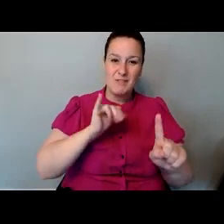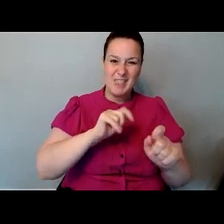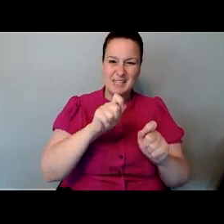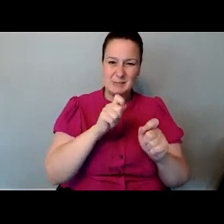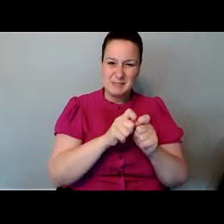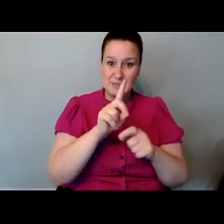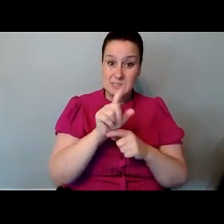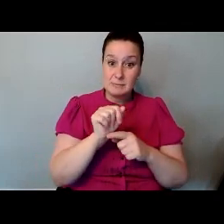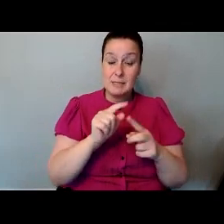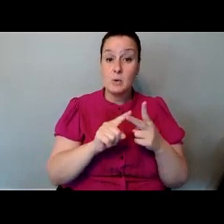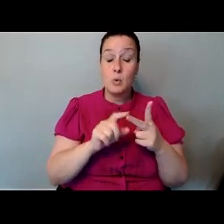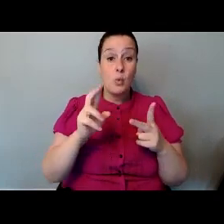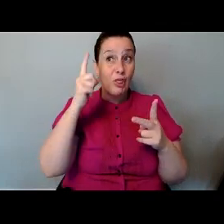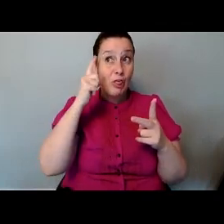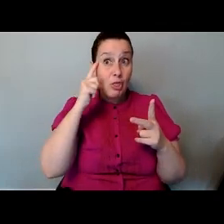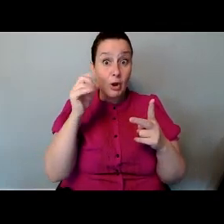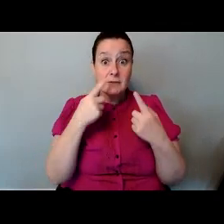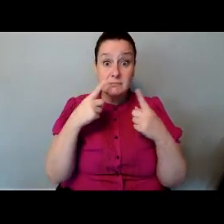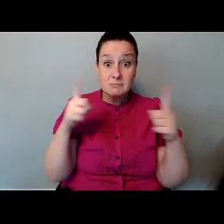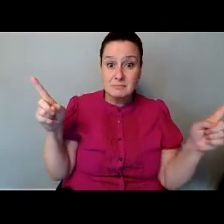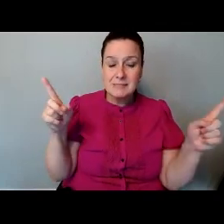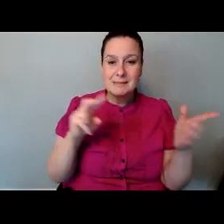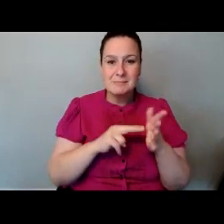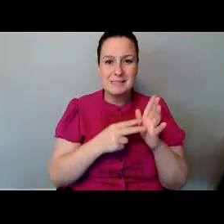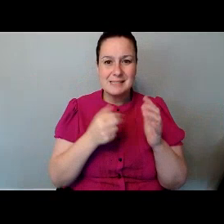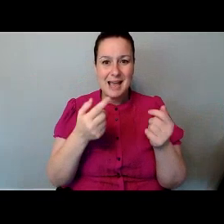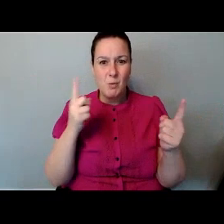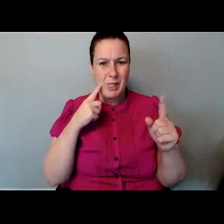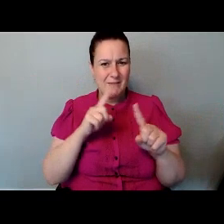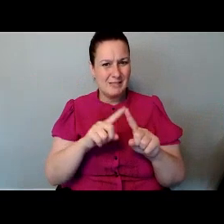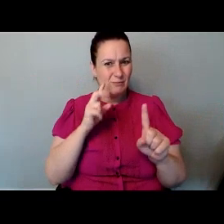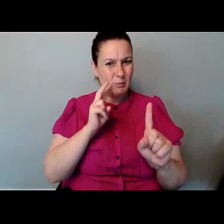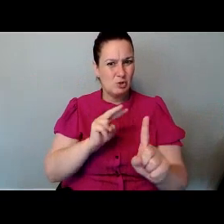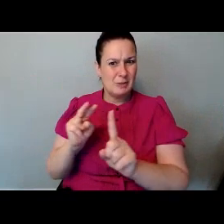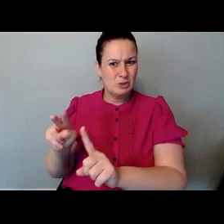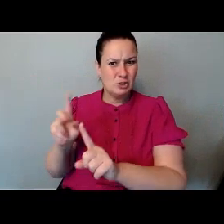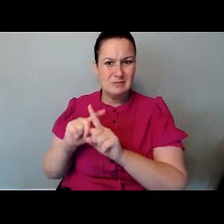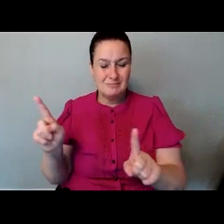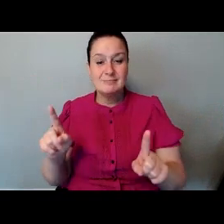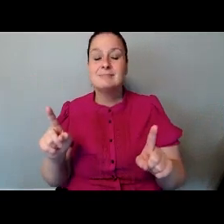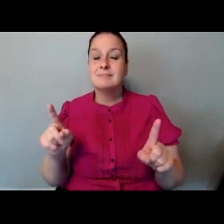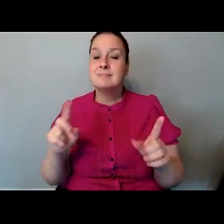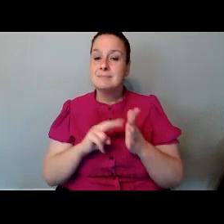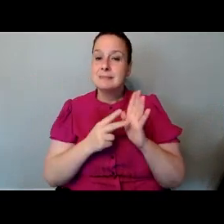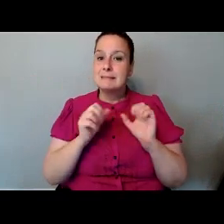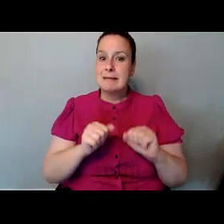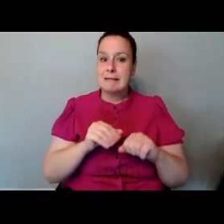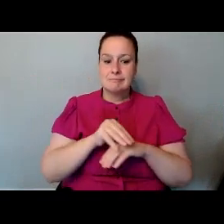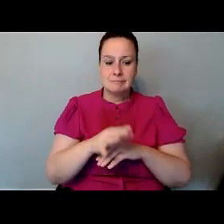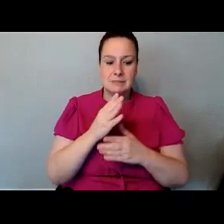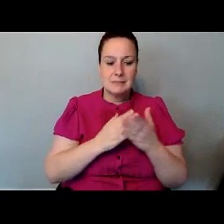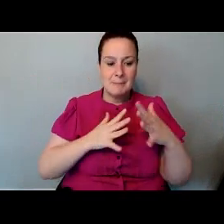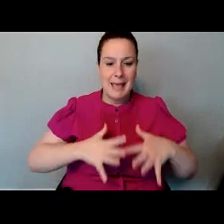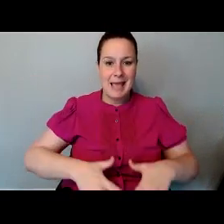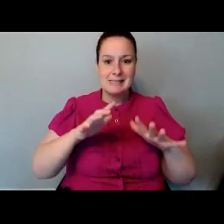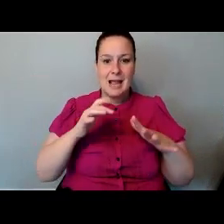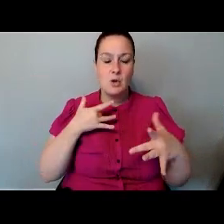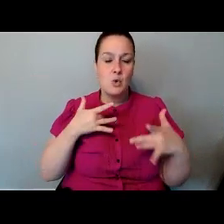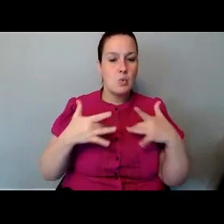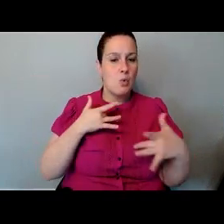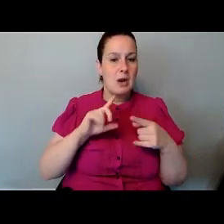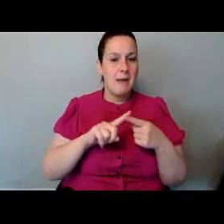even the thought of disclosing a disability, everyone's going to have different perceptions. So it can create maybe some anxiety or worry about what other people